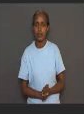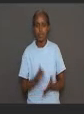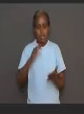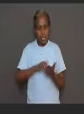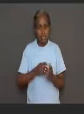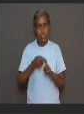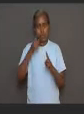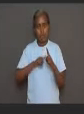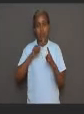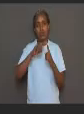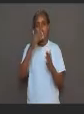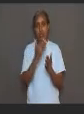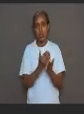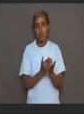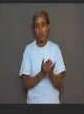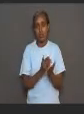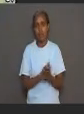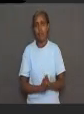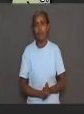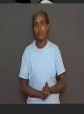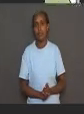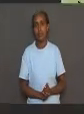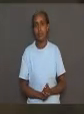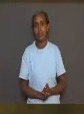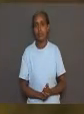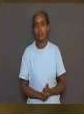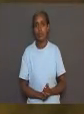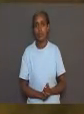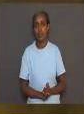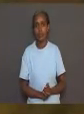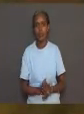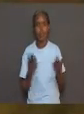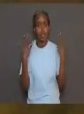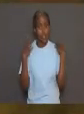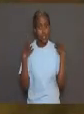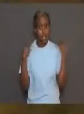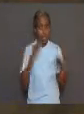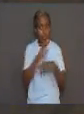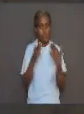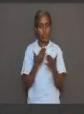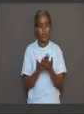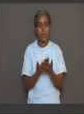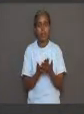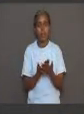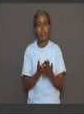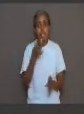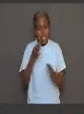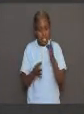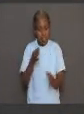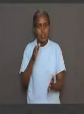Let's get back to our lesson. Hello, everyone. If